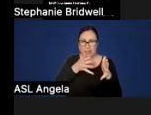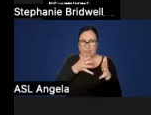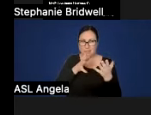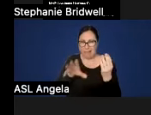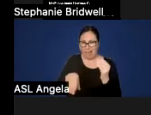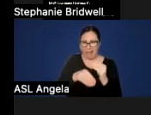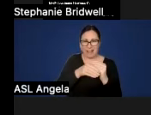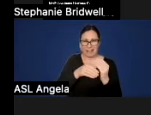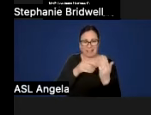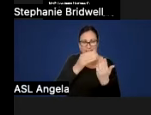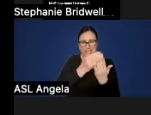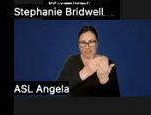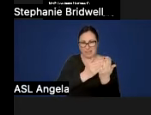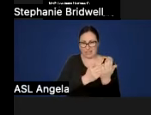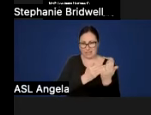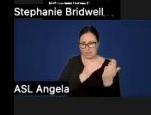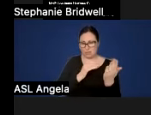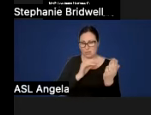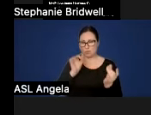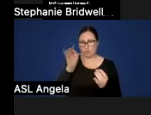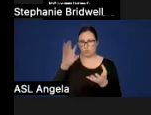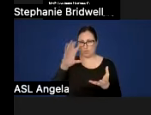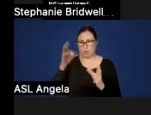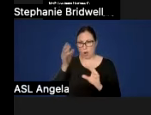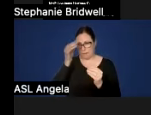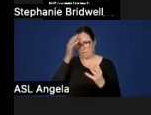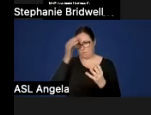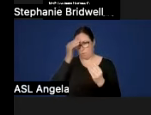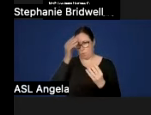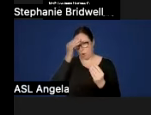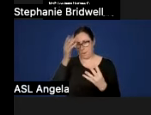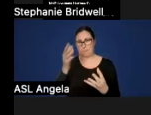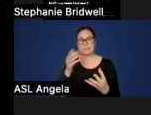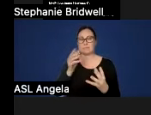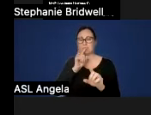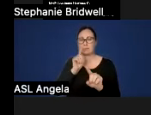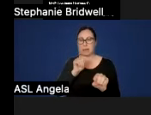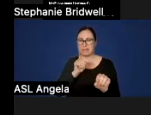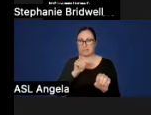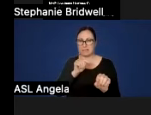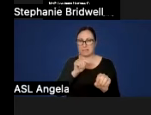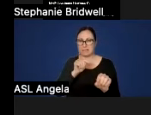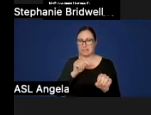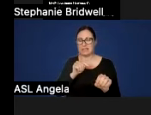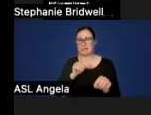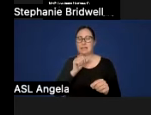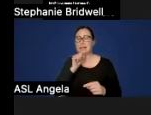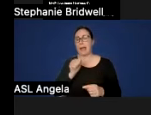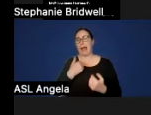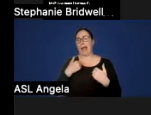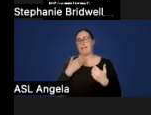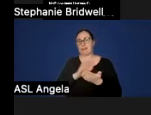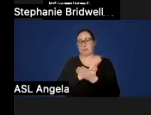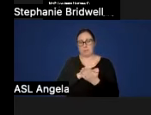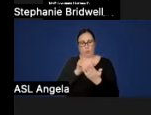trauma-informed responses? And how are we kind of, you know, not just having on paper, you know, we do this, this, this, and